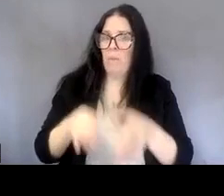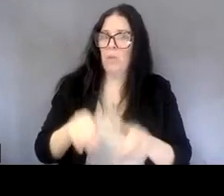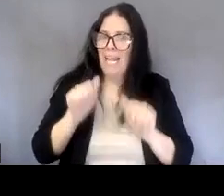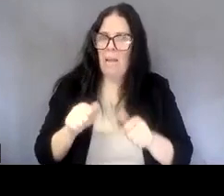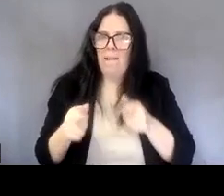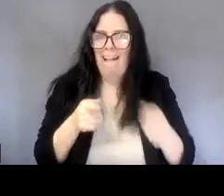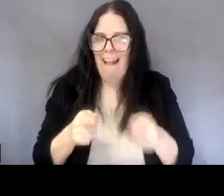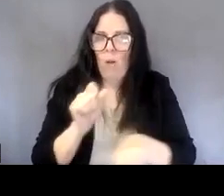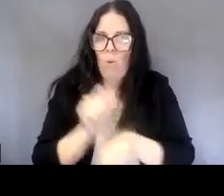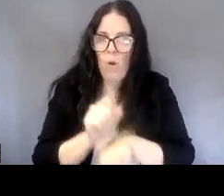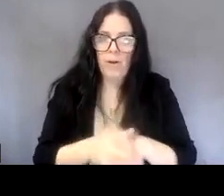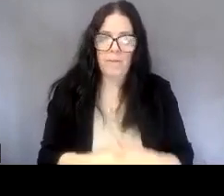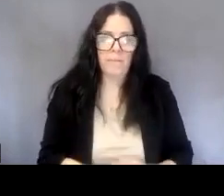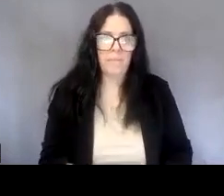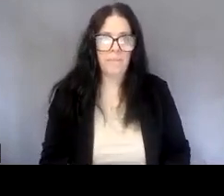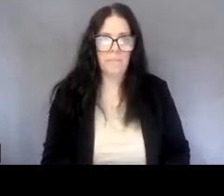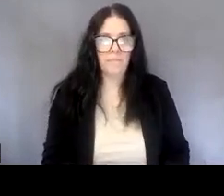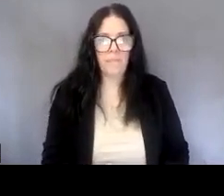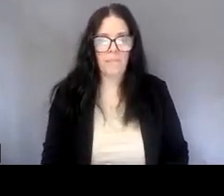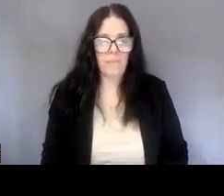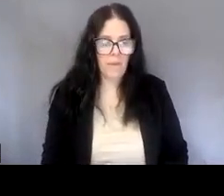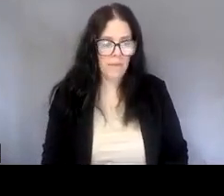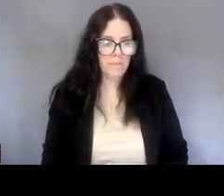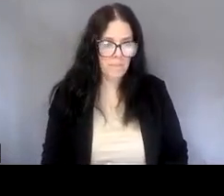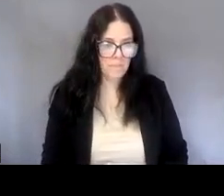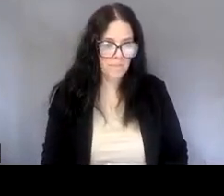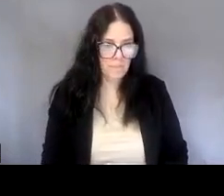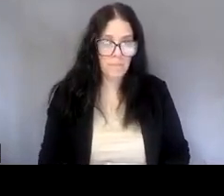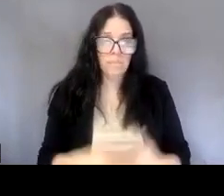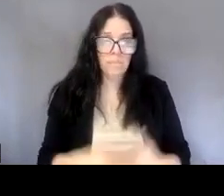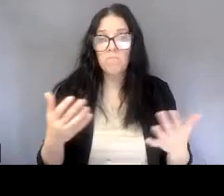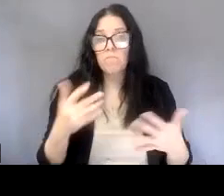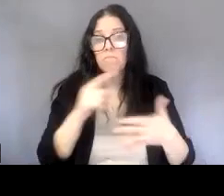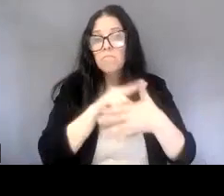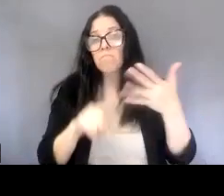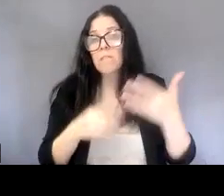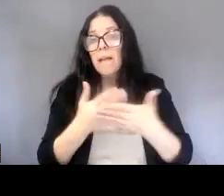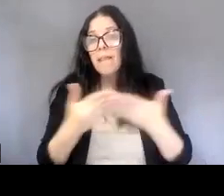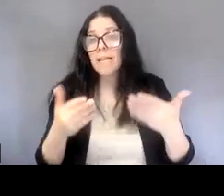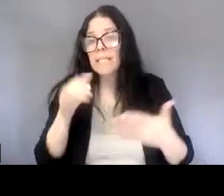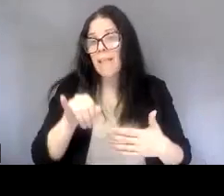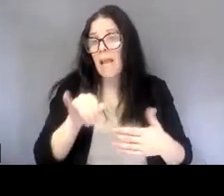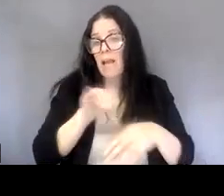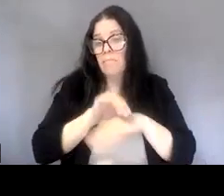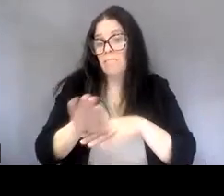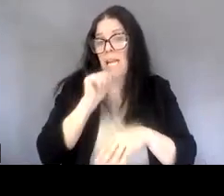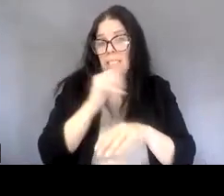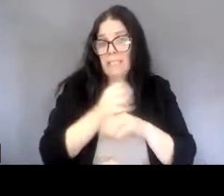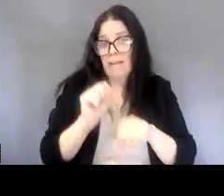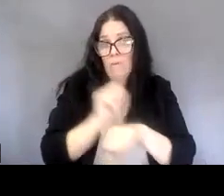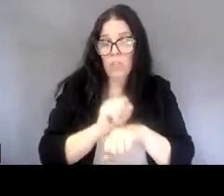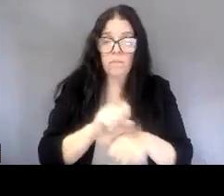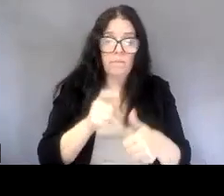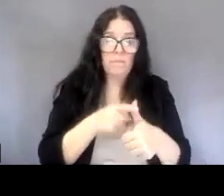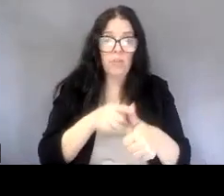at the workplace. Right? So factors leading to unsafe workplace, job